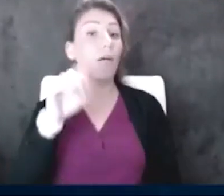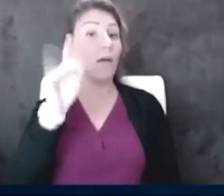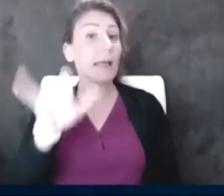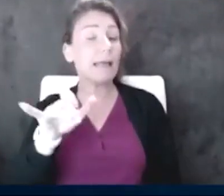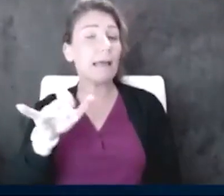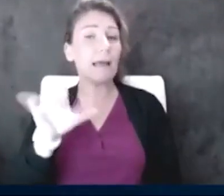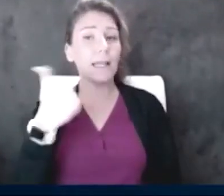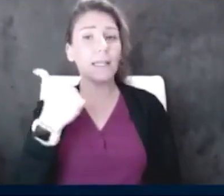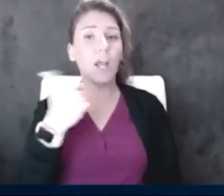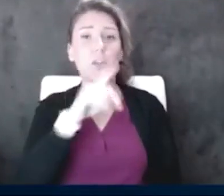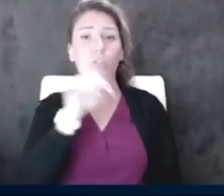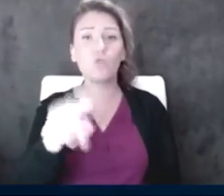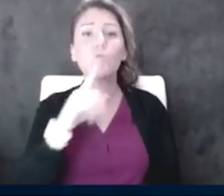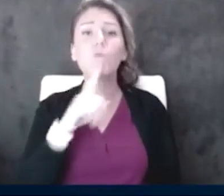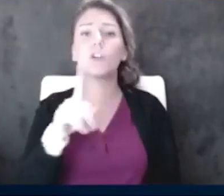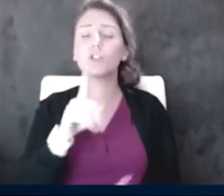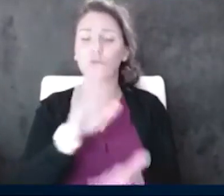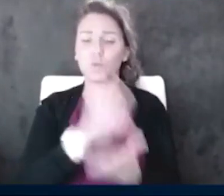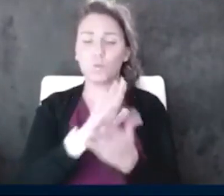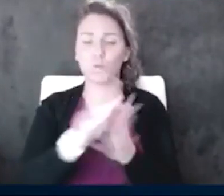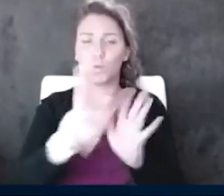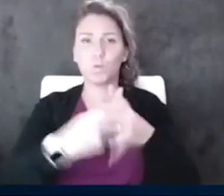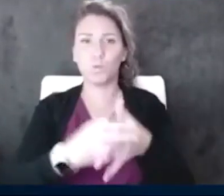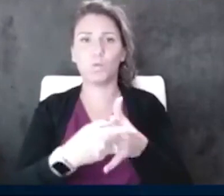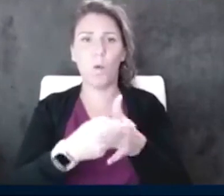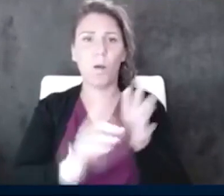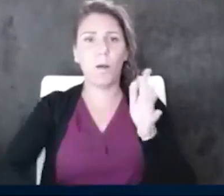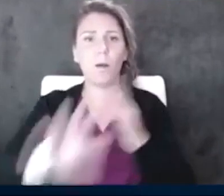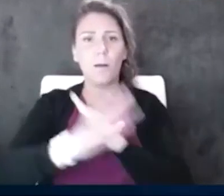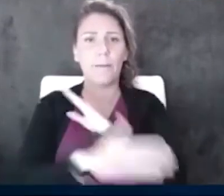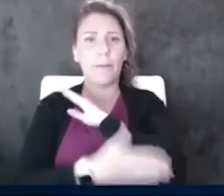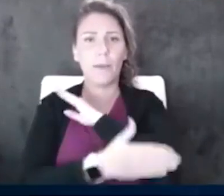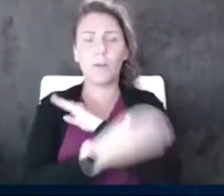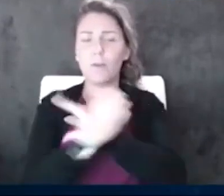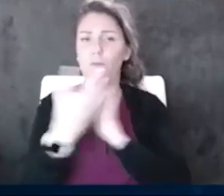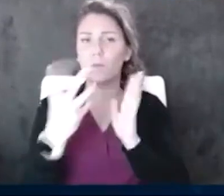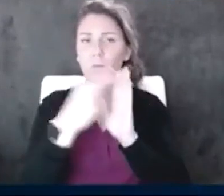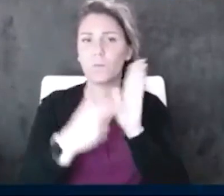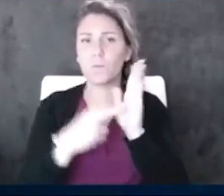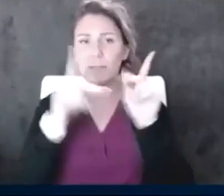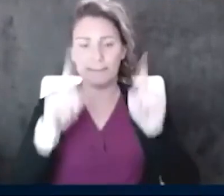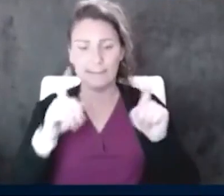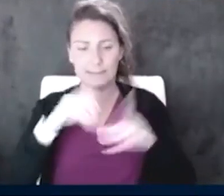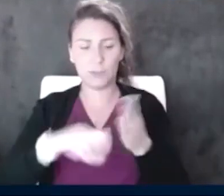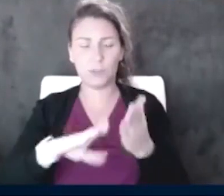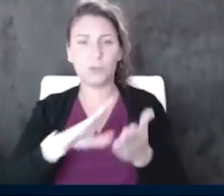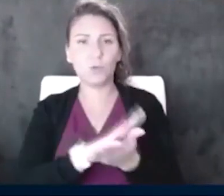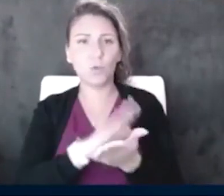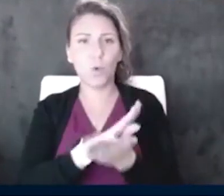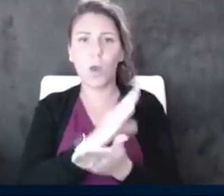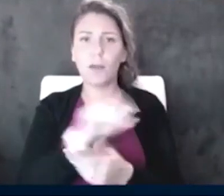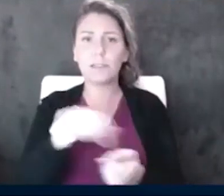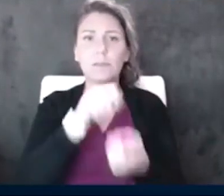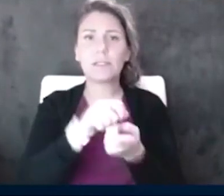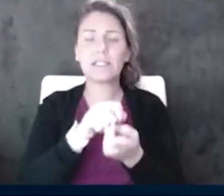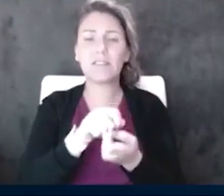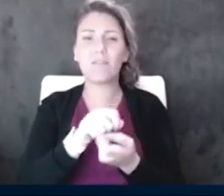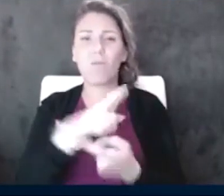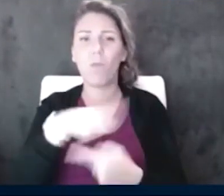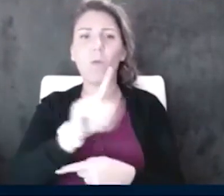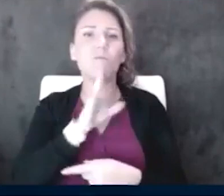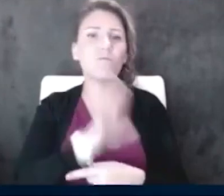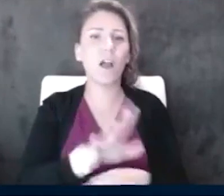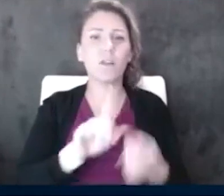across the country, what is the role of testing in schools, particularly those 5 to 11 who can't be vaccinated? Just talk about the mask,